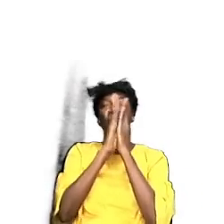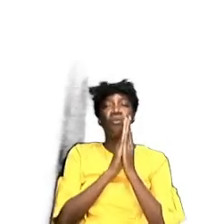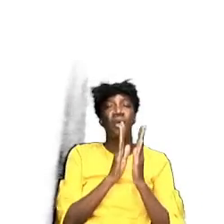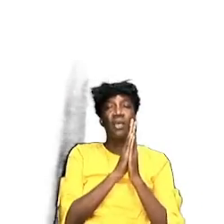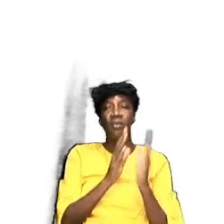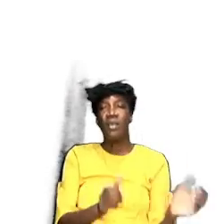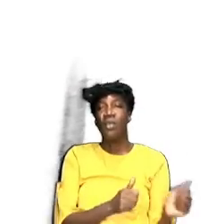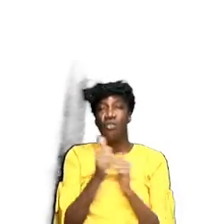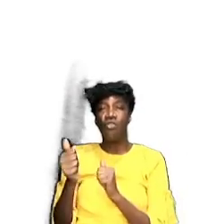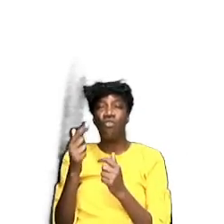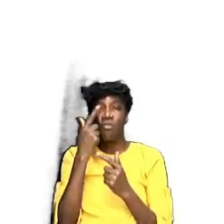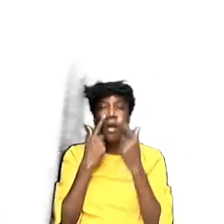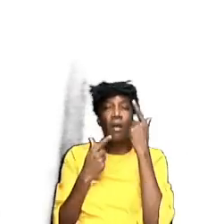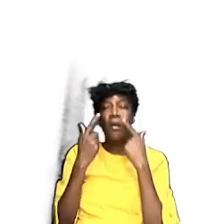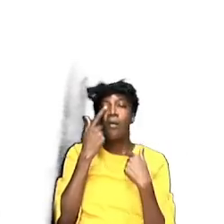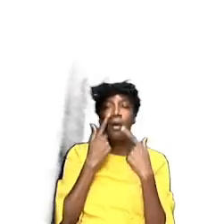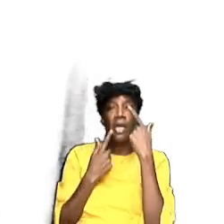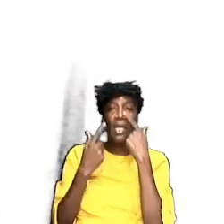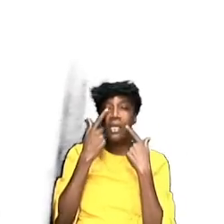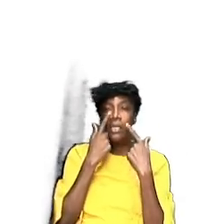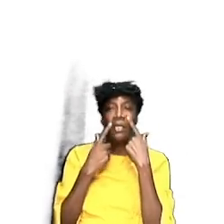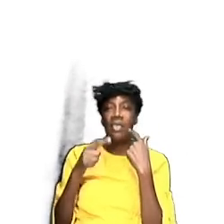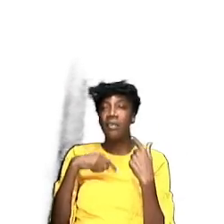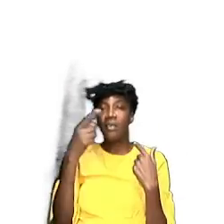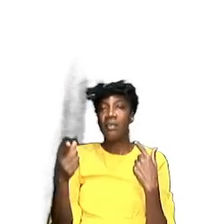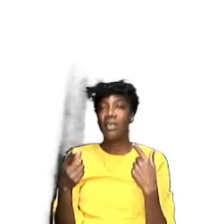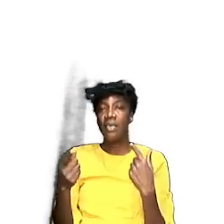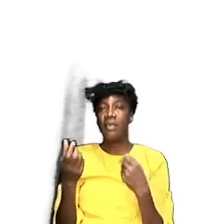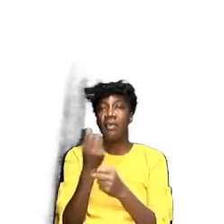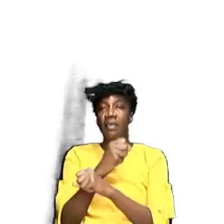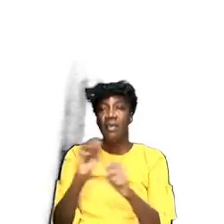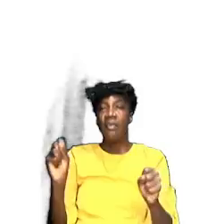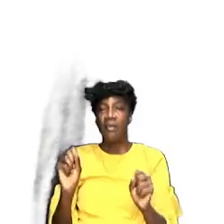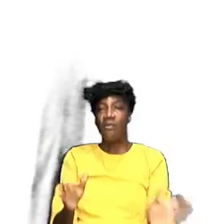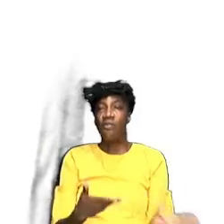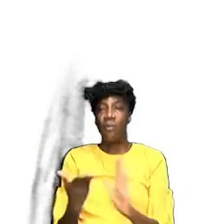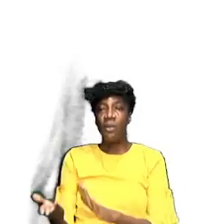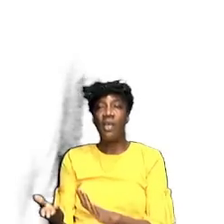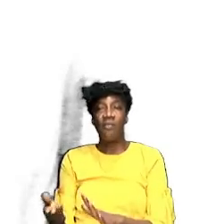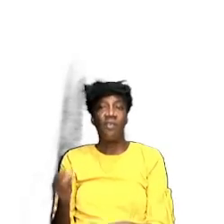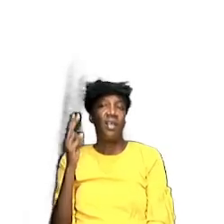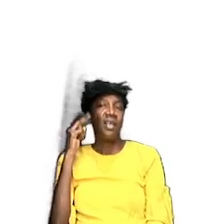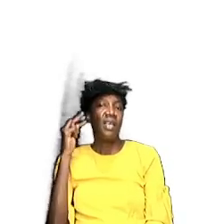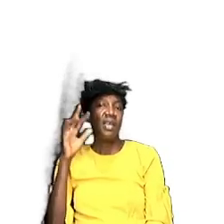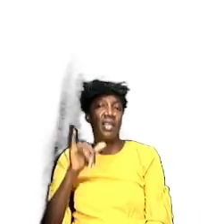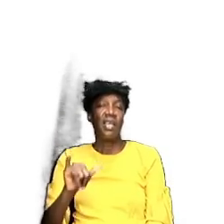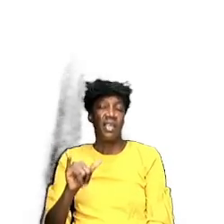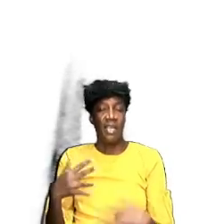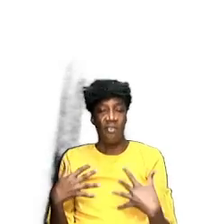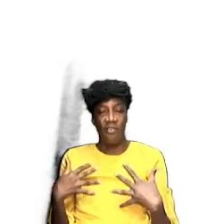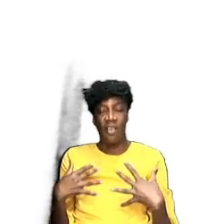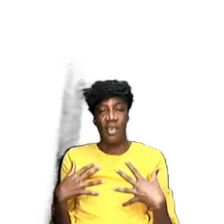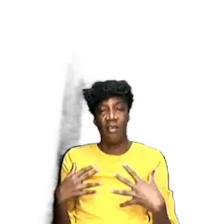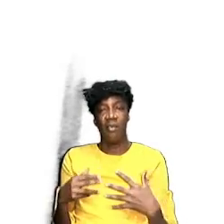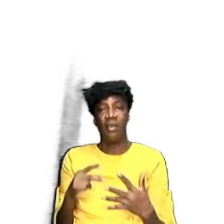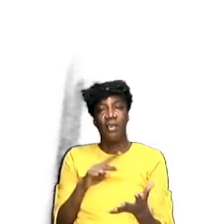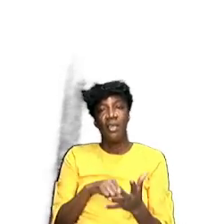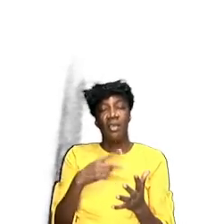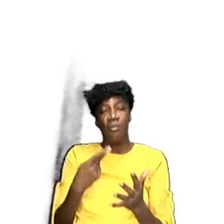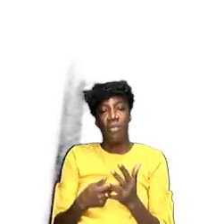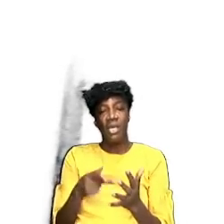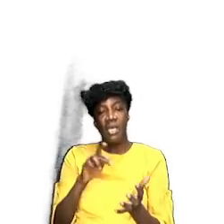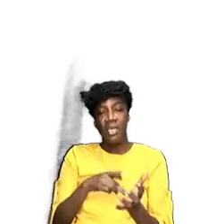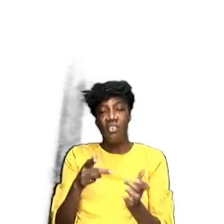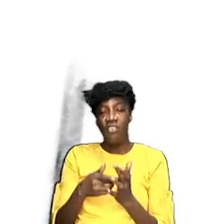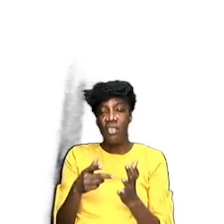strong crying and tears unto him that was able to save him from death, and was heard in that he feared. In other words, Jesus'